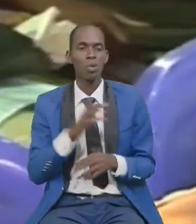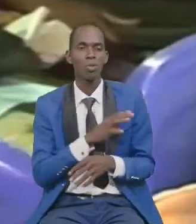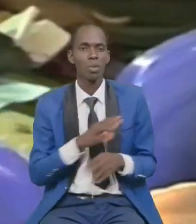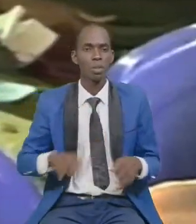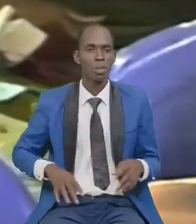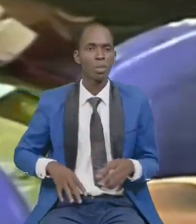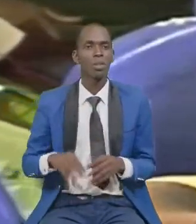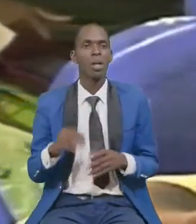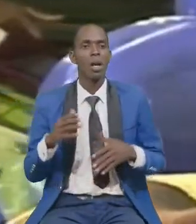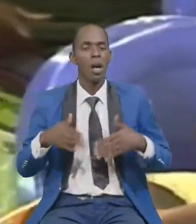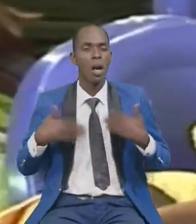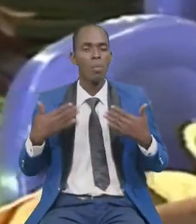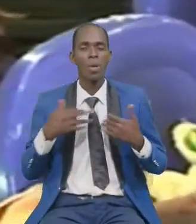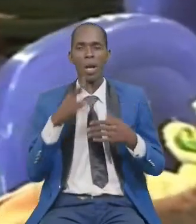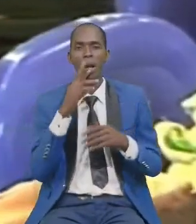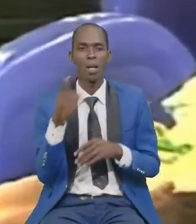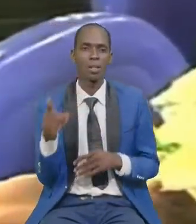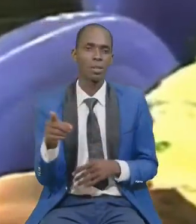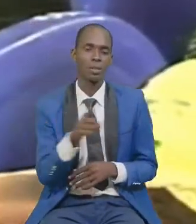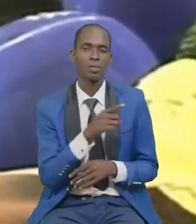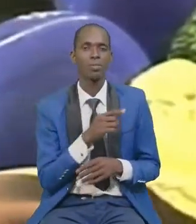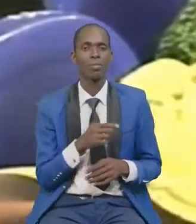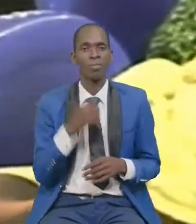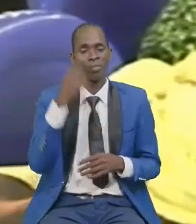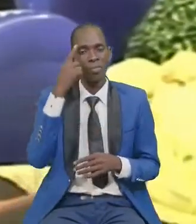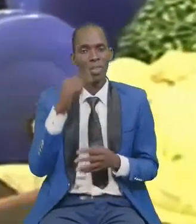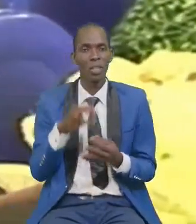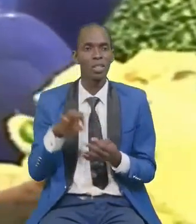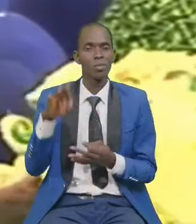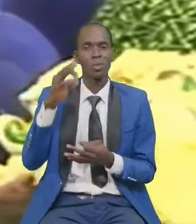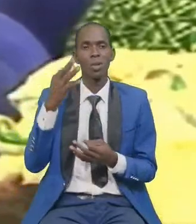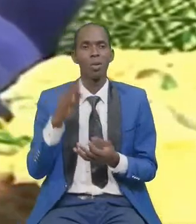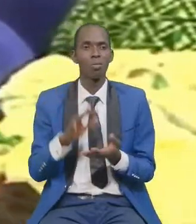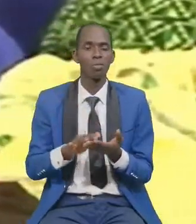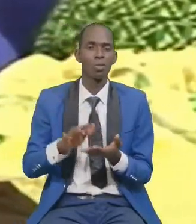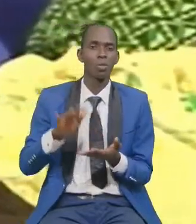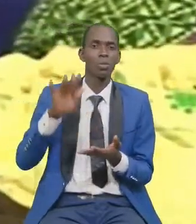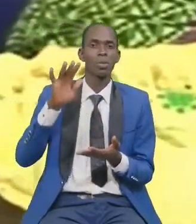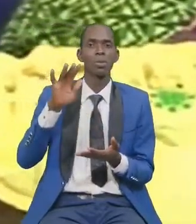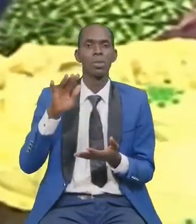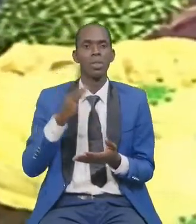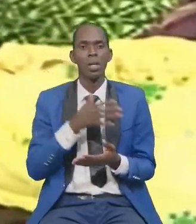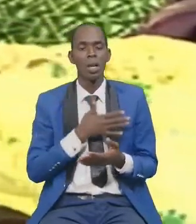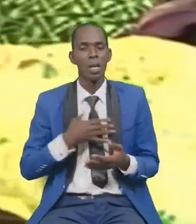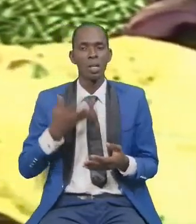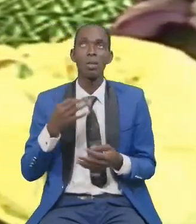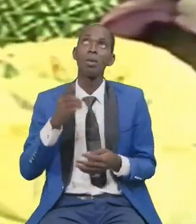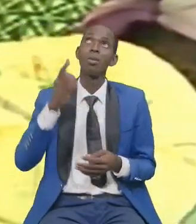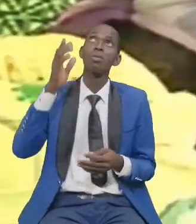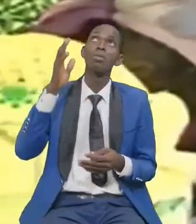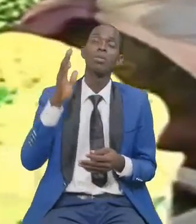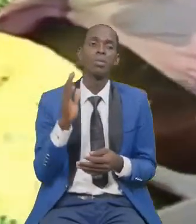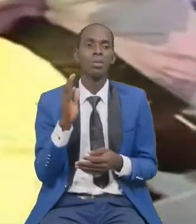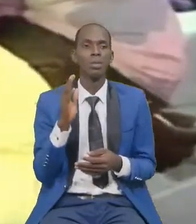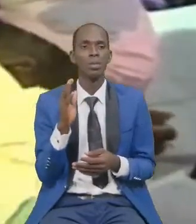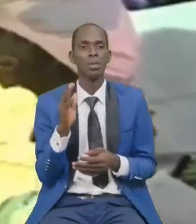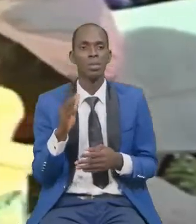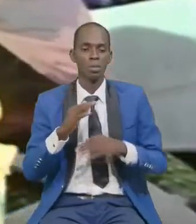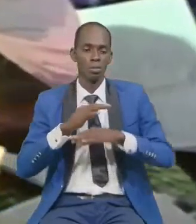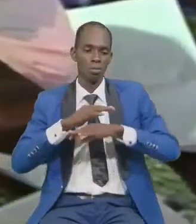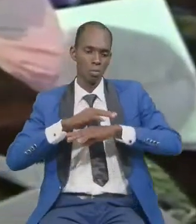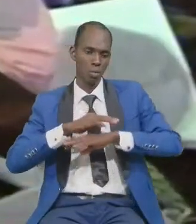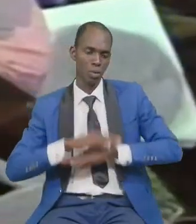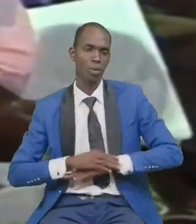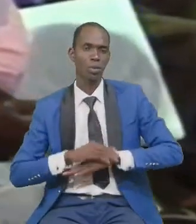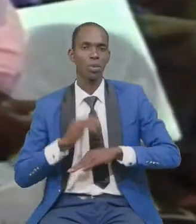Christ, happy are ye. For the spirit of glory and of God resteth upon